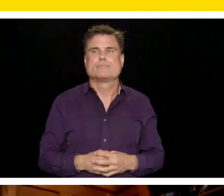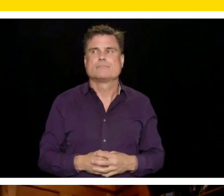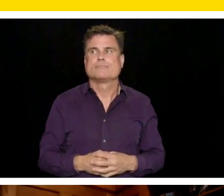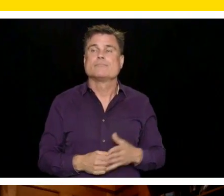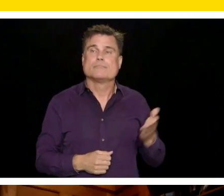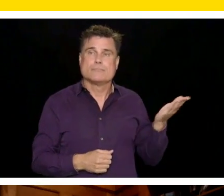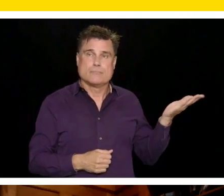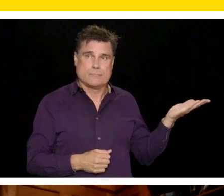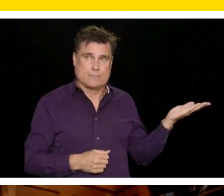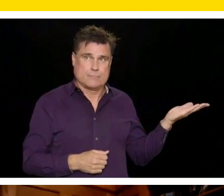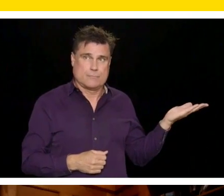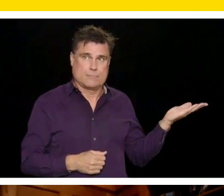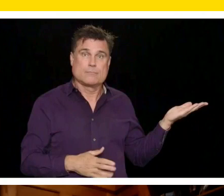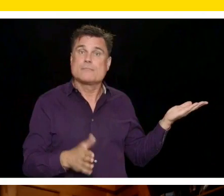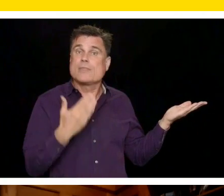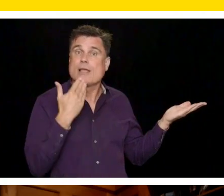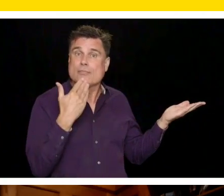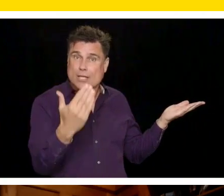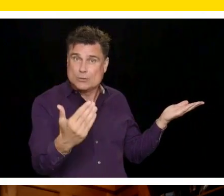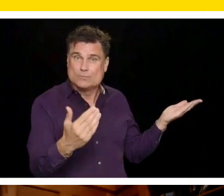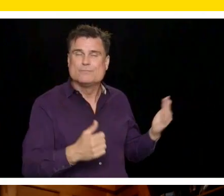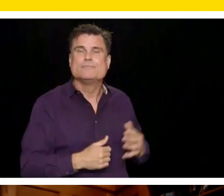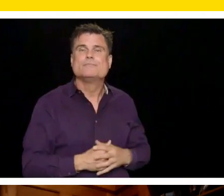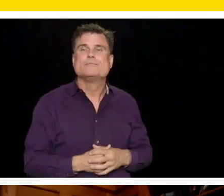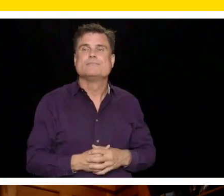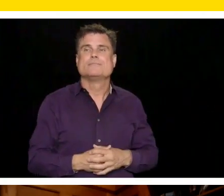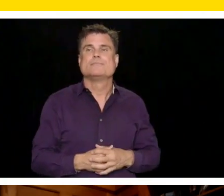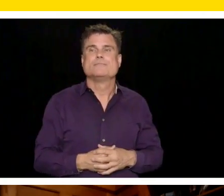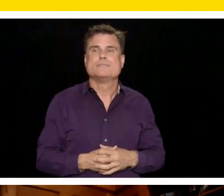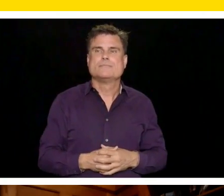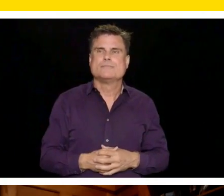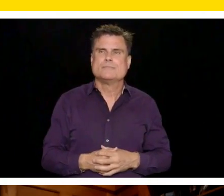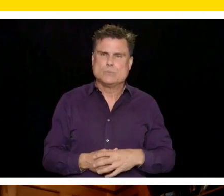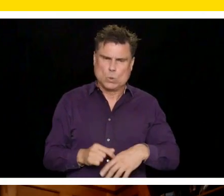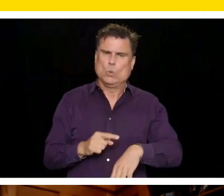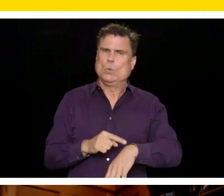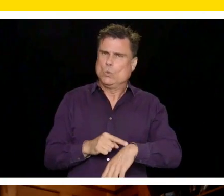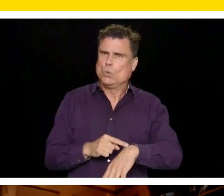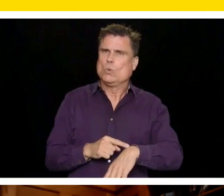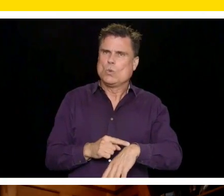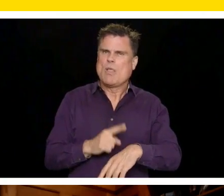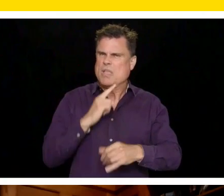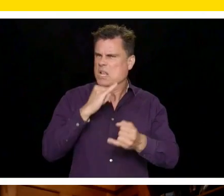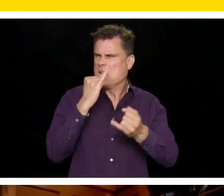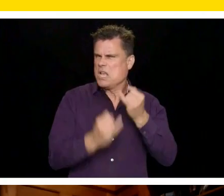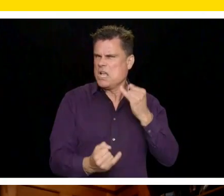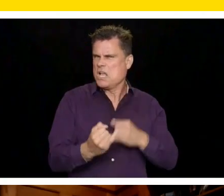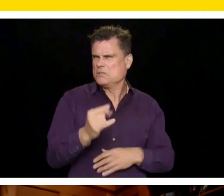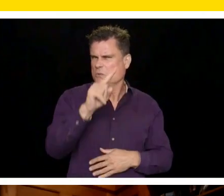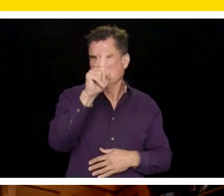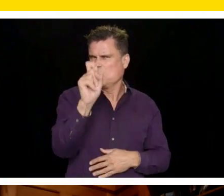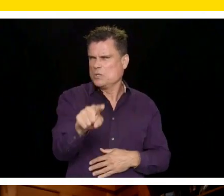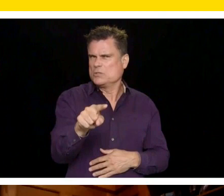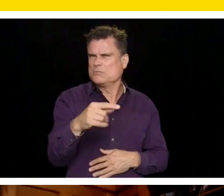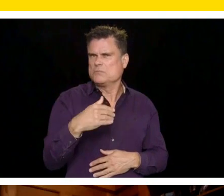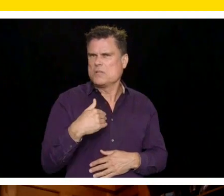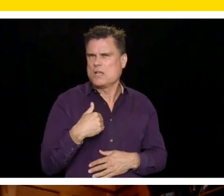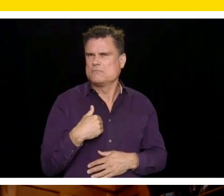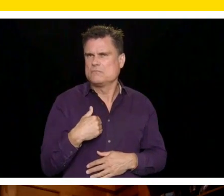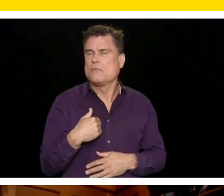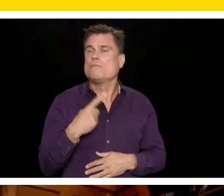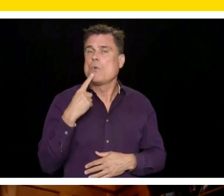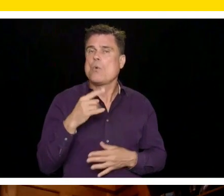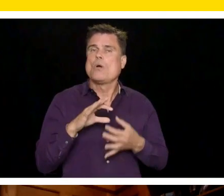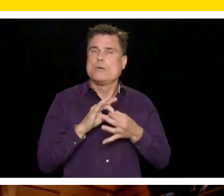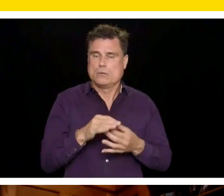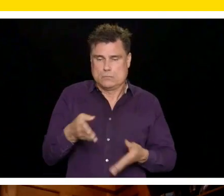our last question. And this one is for the minister. This is from Kristen. I am wondering